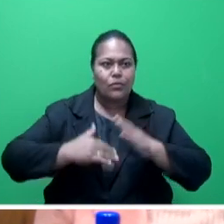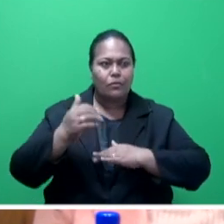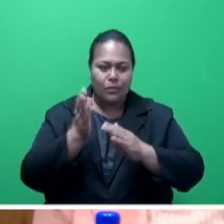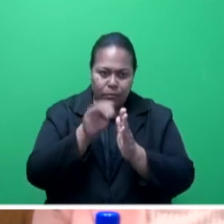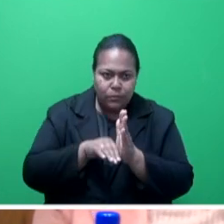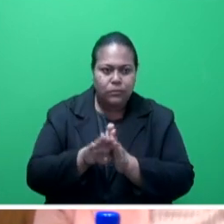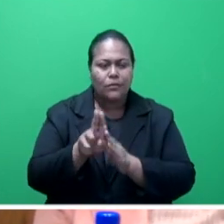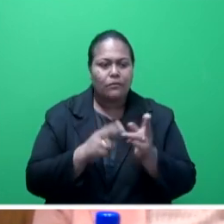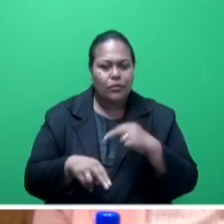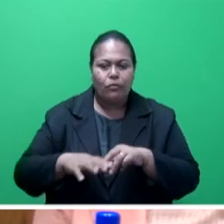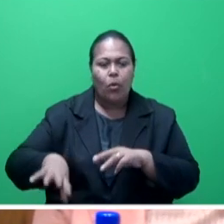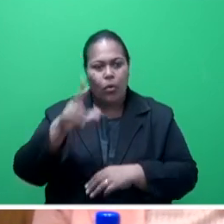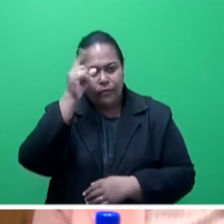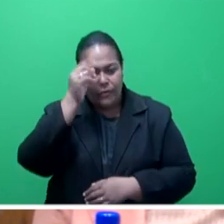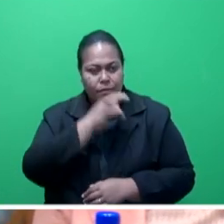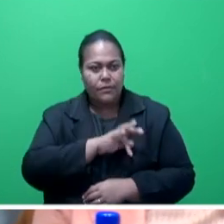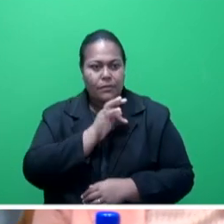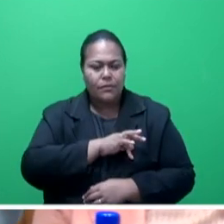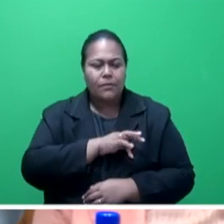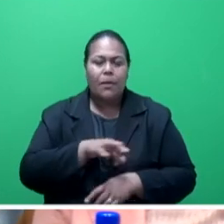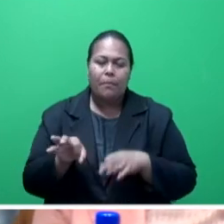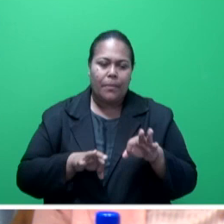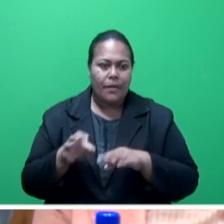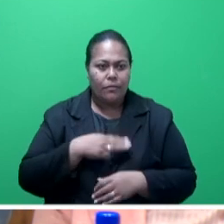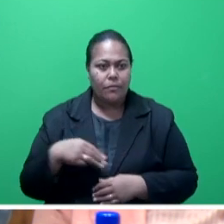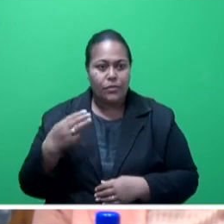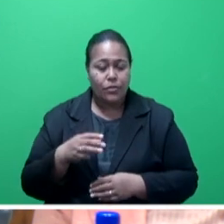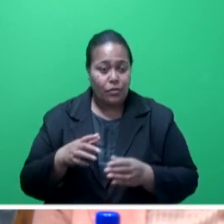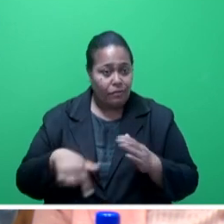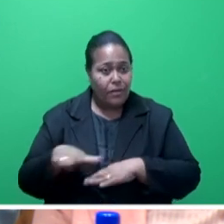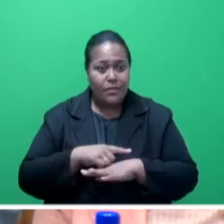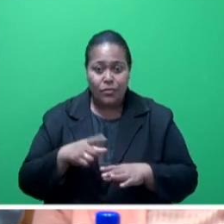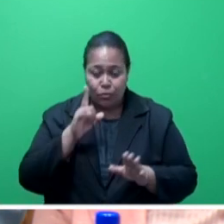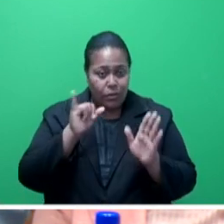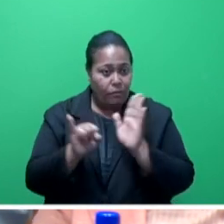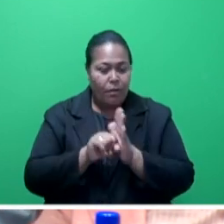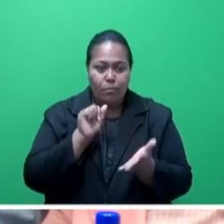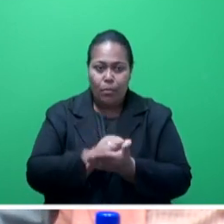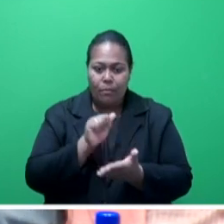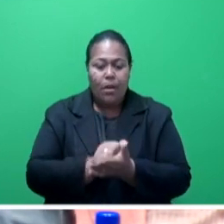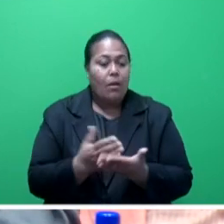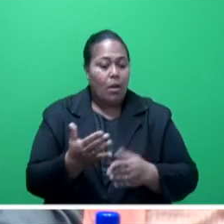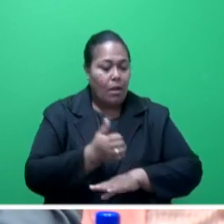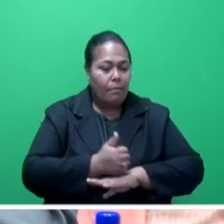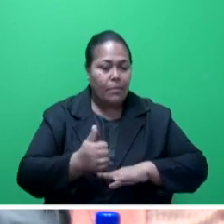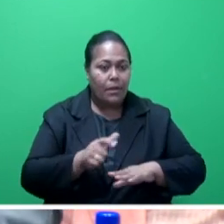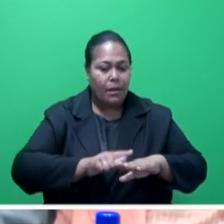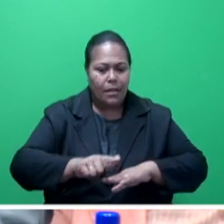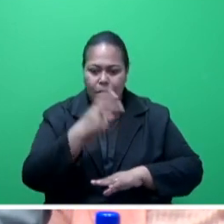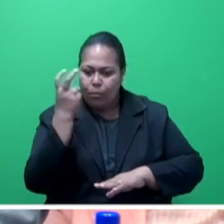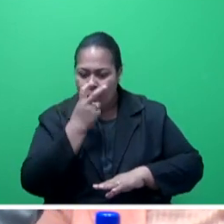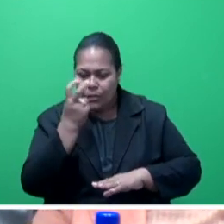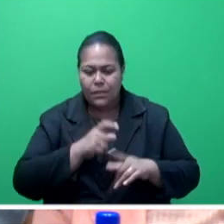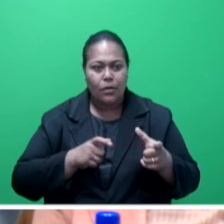The plan will assist the Department of Lands to properly identify and plan the usage of prime state land, monitor and control illegal